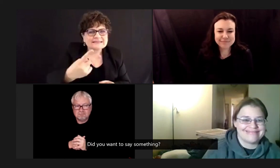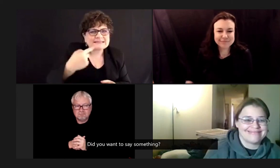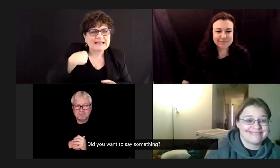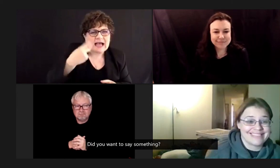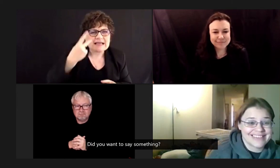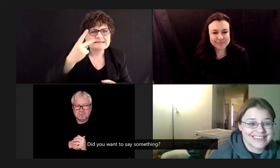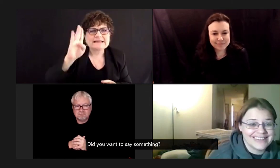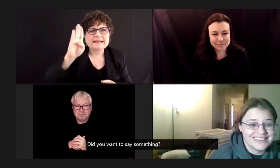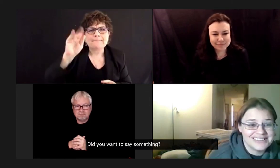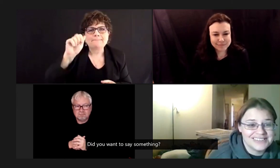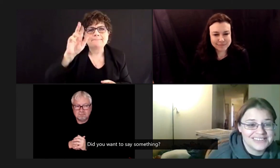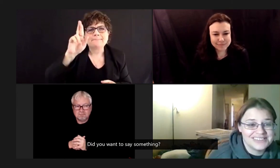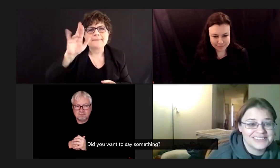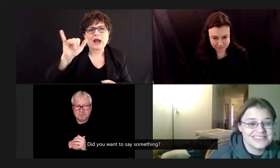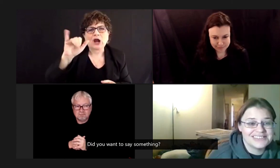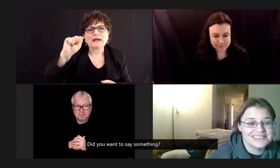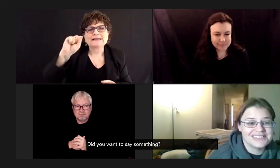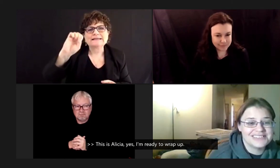wrap up.